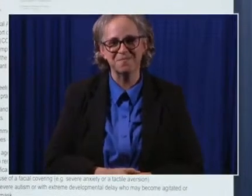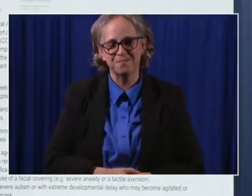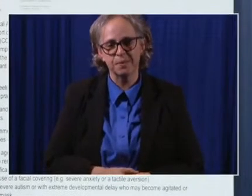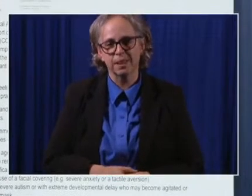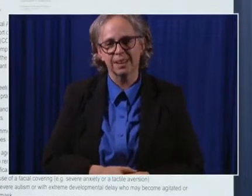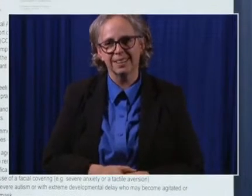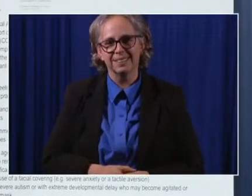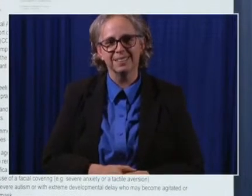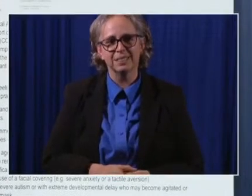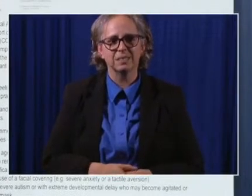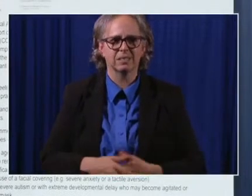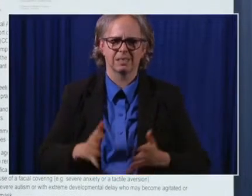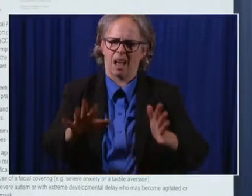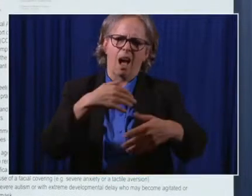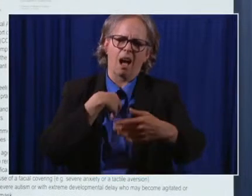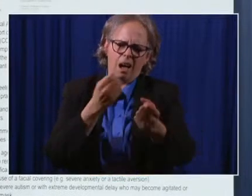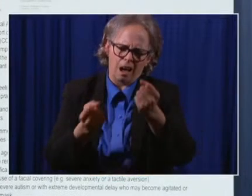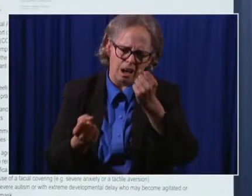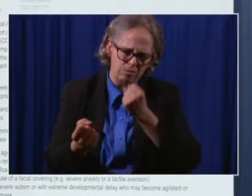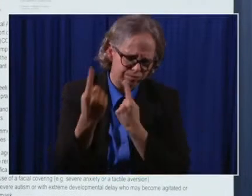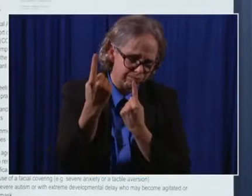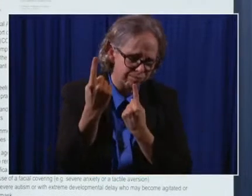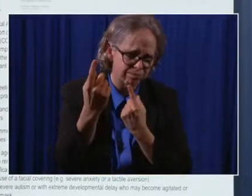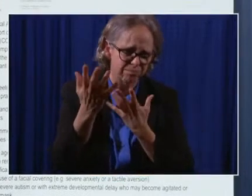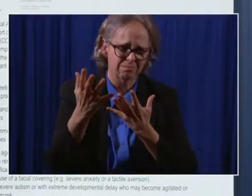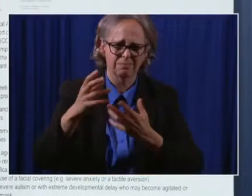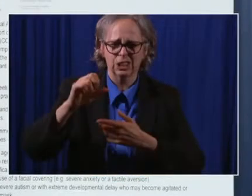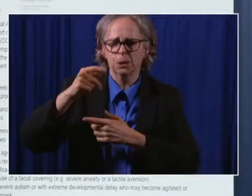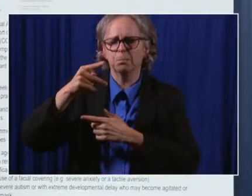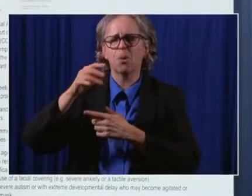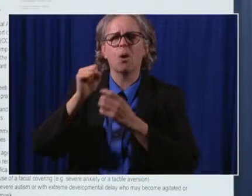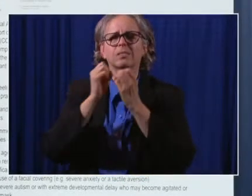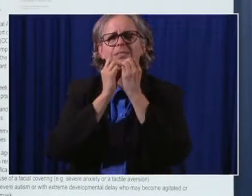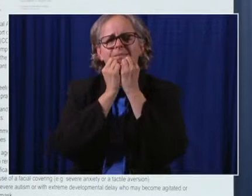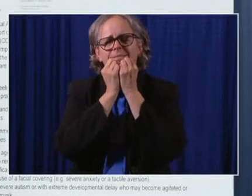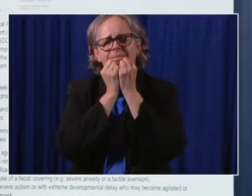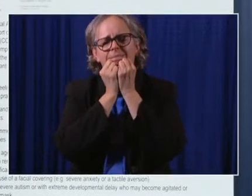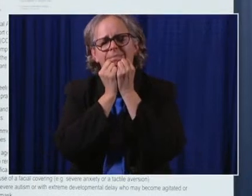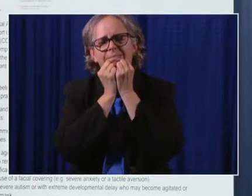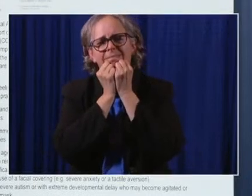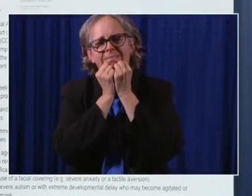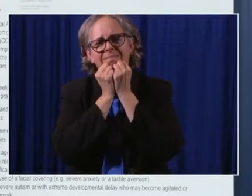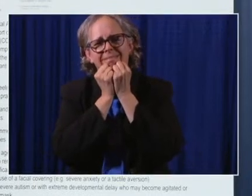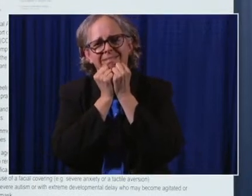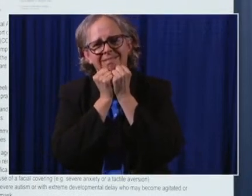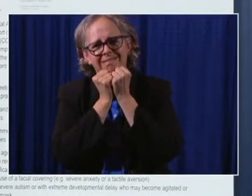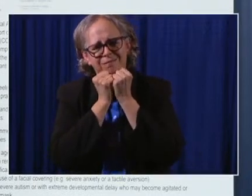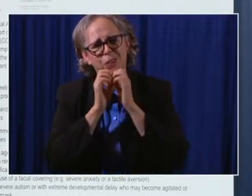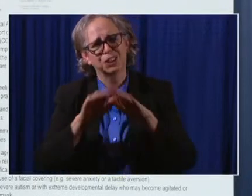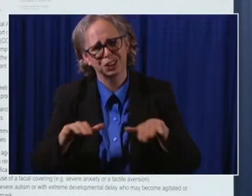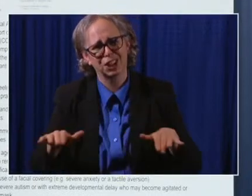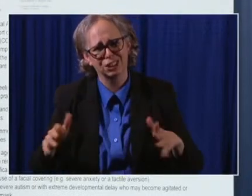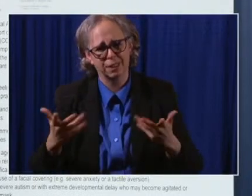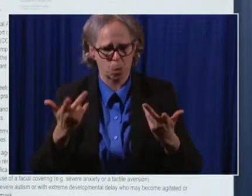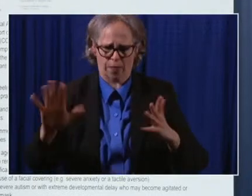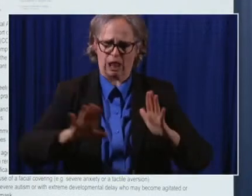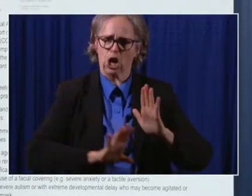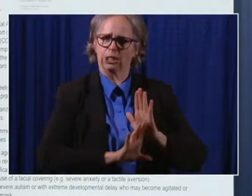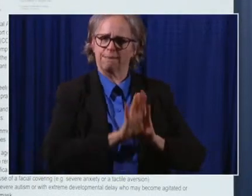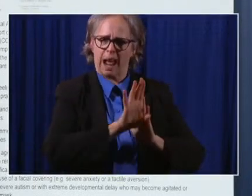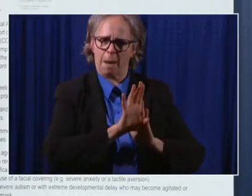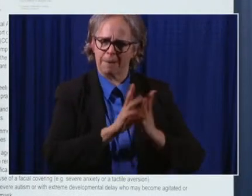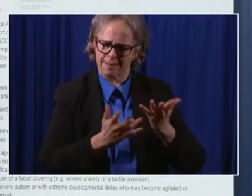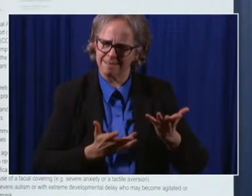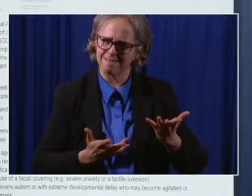We understand how very, very important sports is to children. And we all could go through the